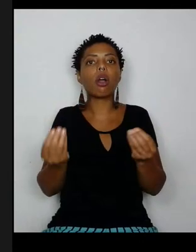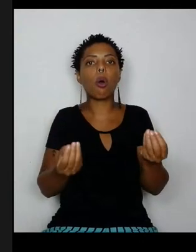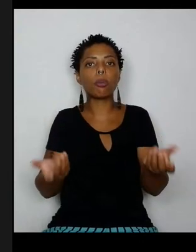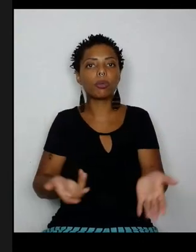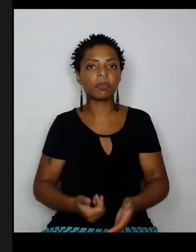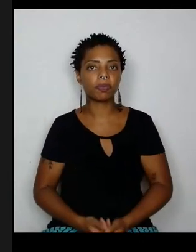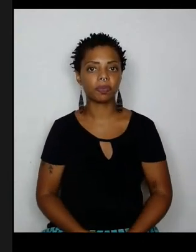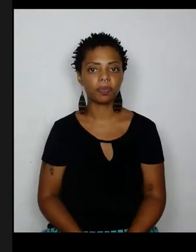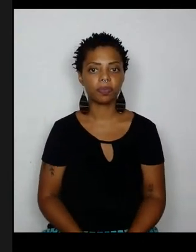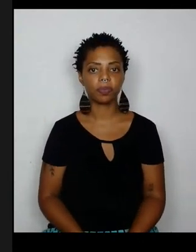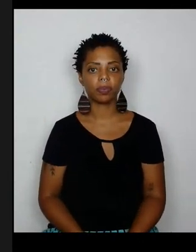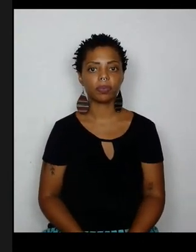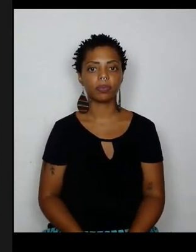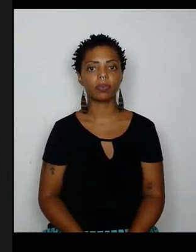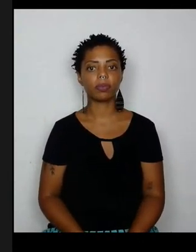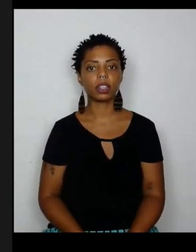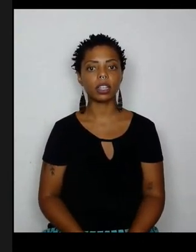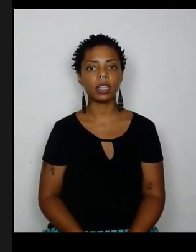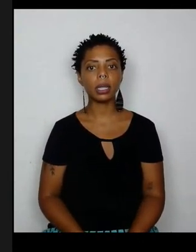am i on